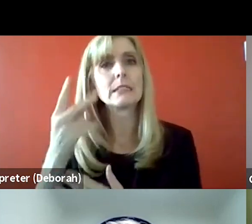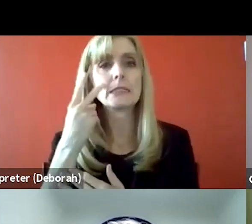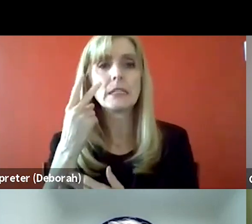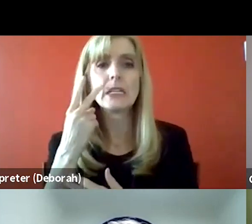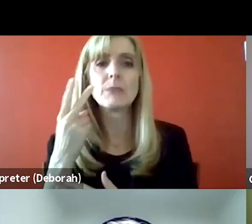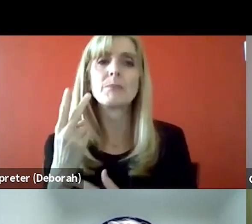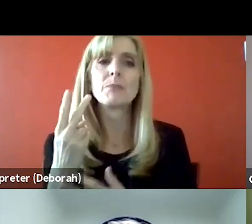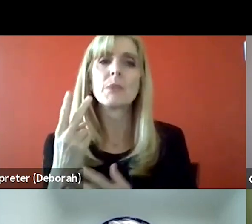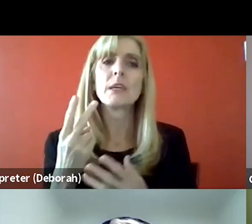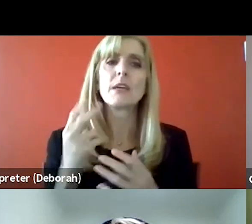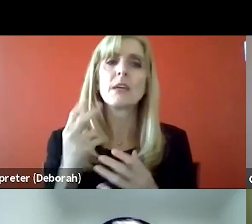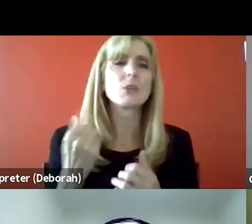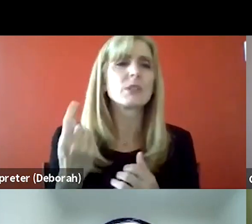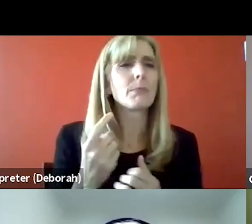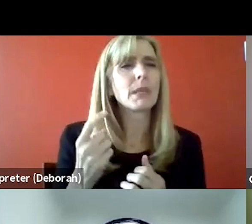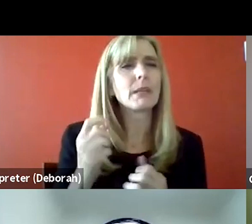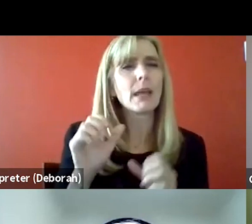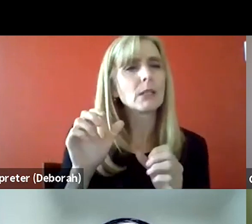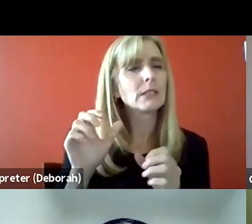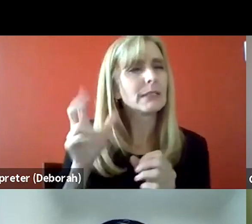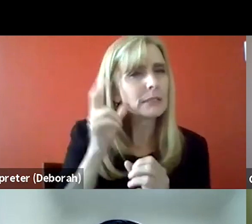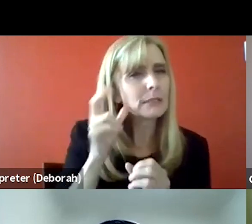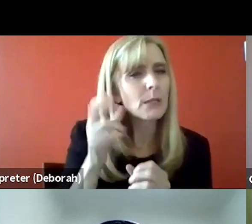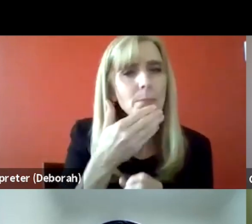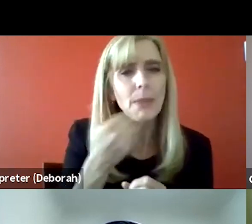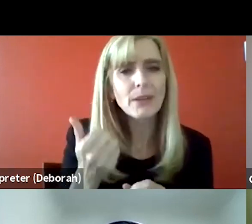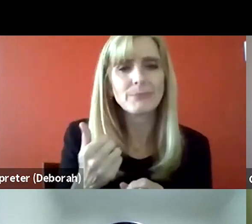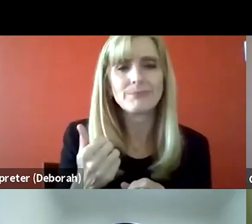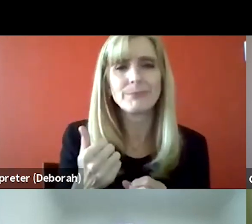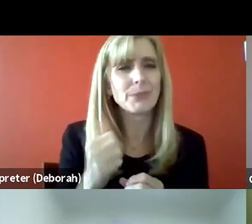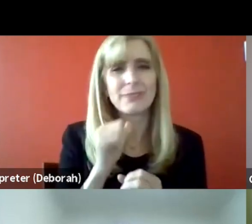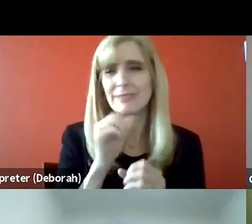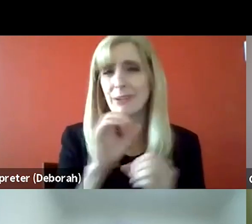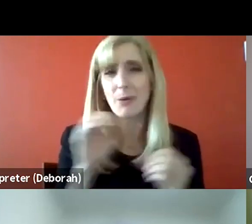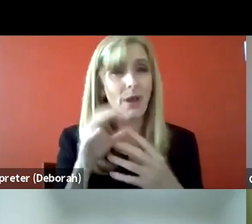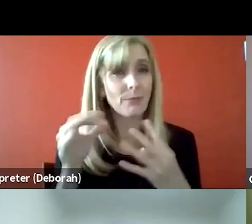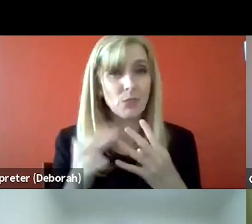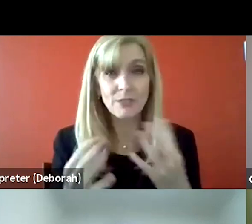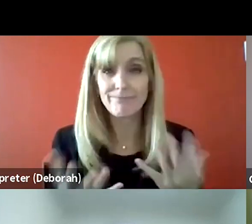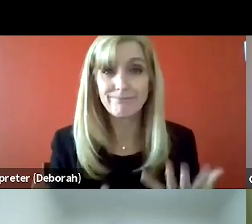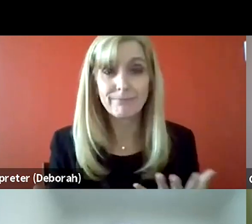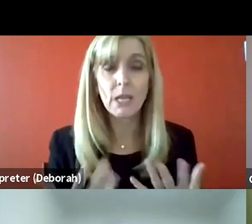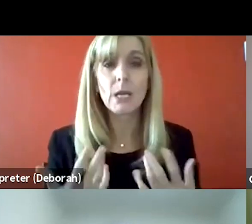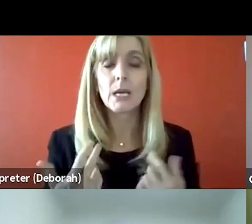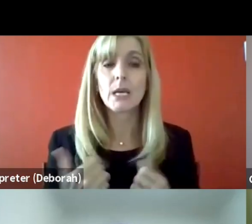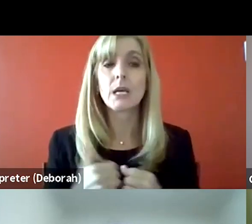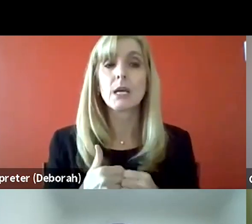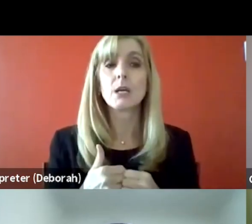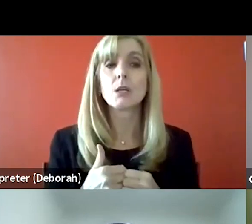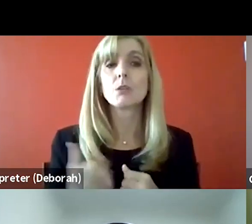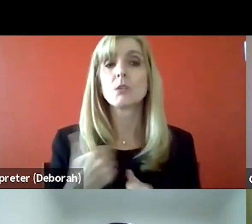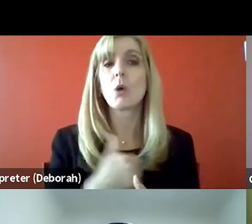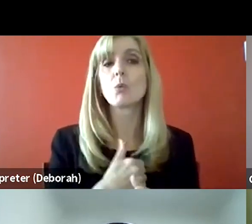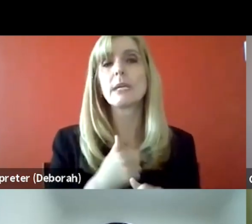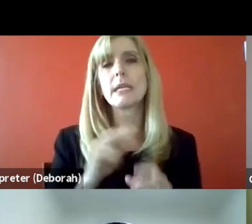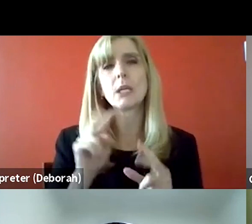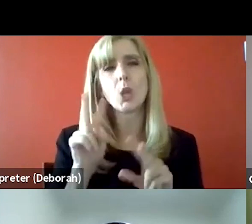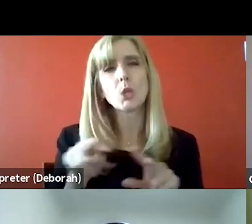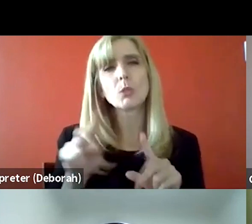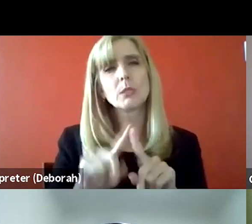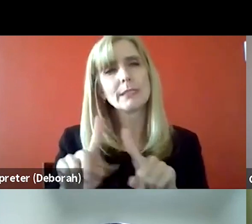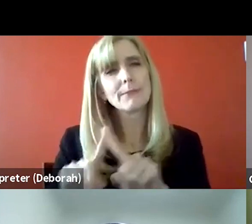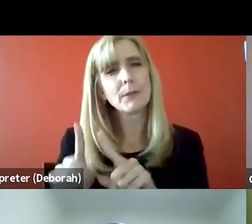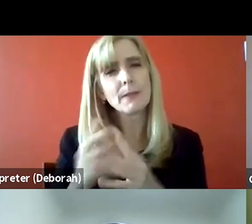something, like listen better. But unfortunately, that wasn't an option. So we looked into different things, what options